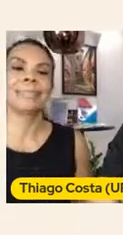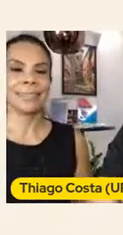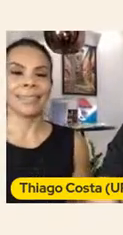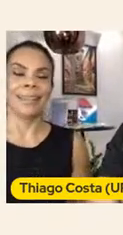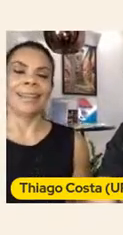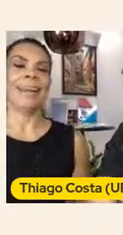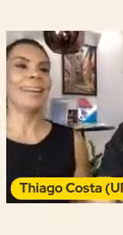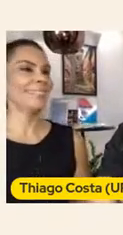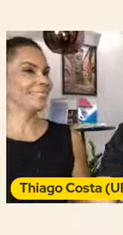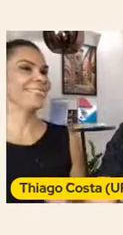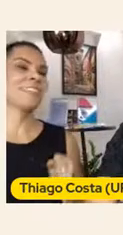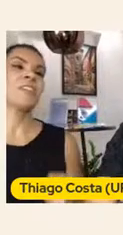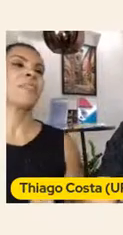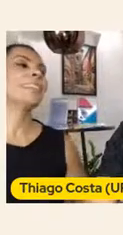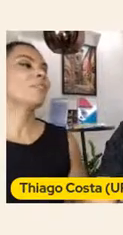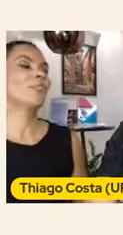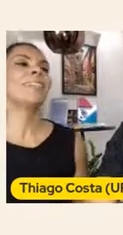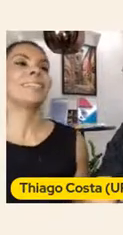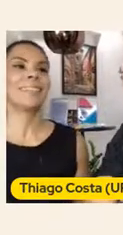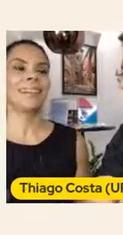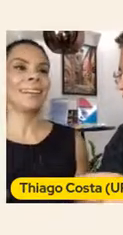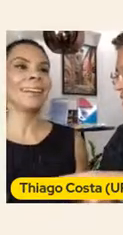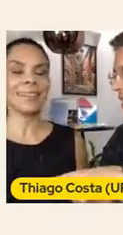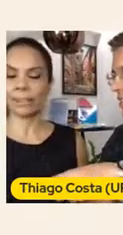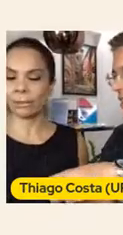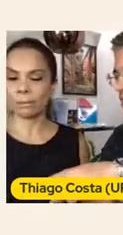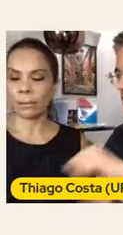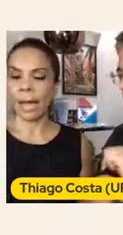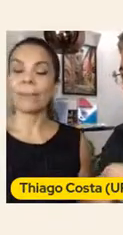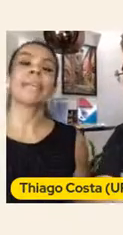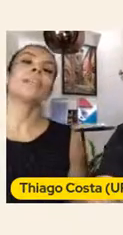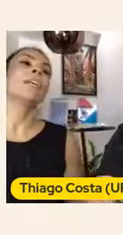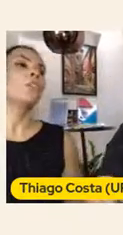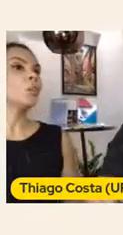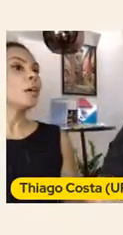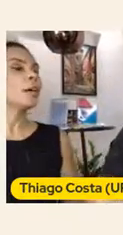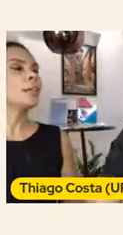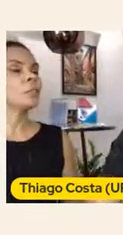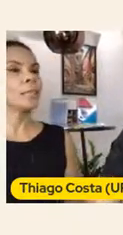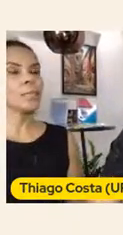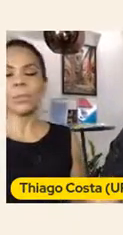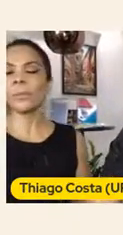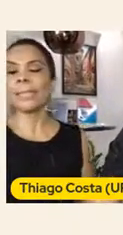Jessica, you are the first lucky girl. Okay.